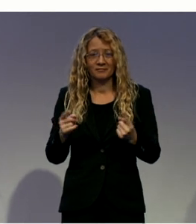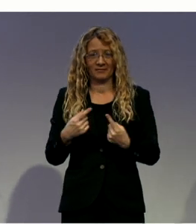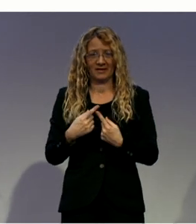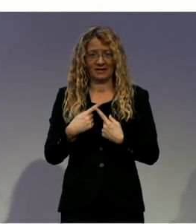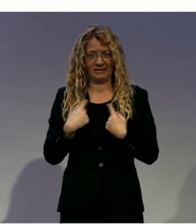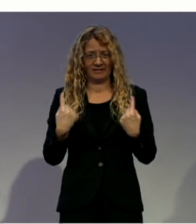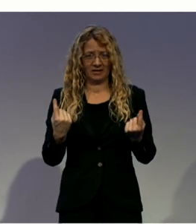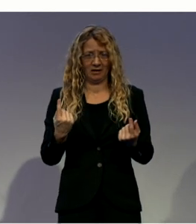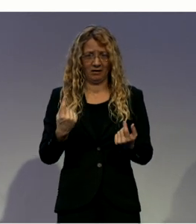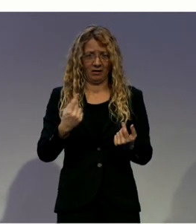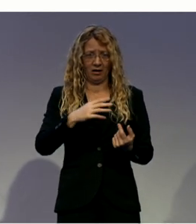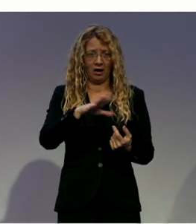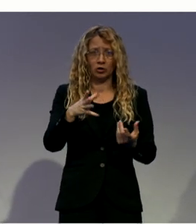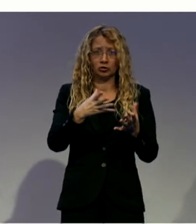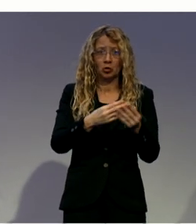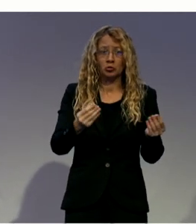solutions.